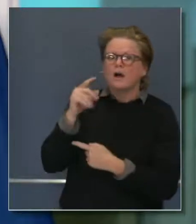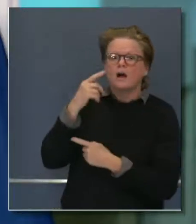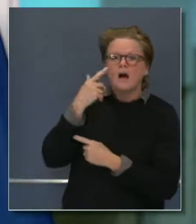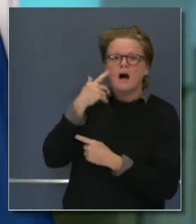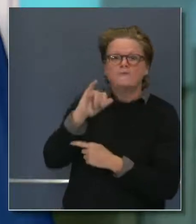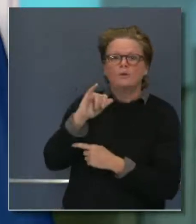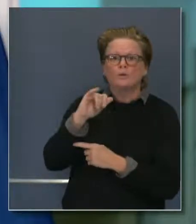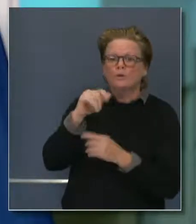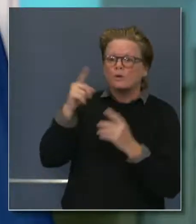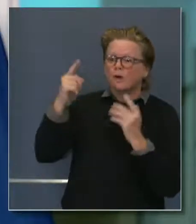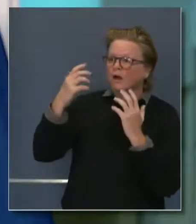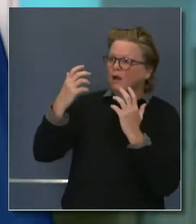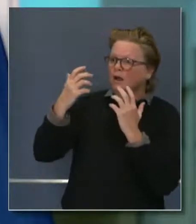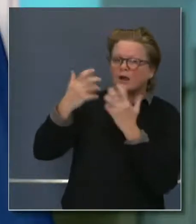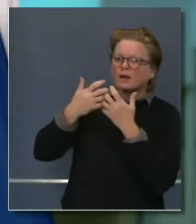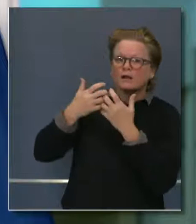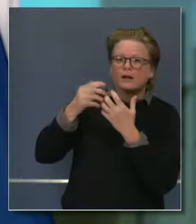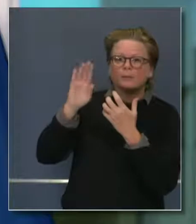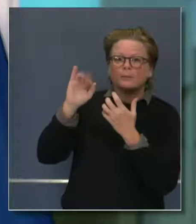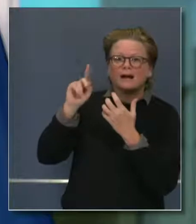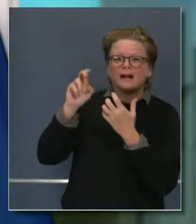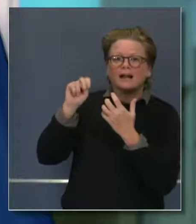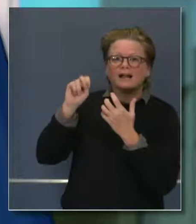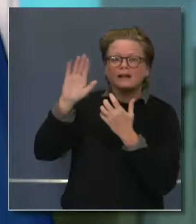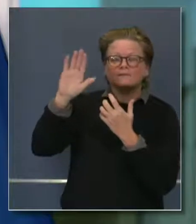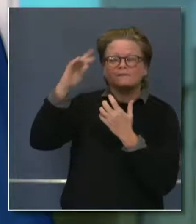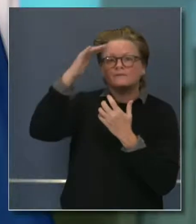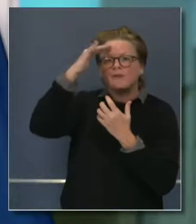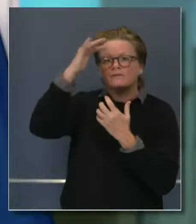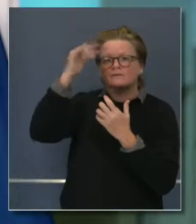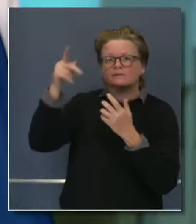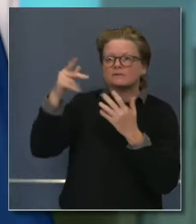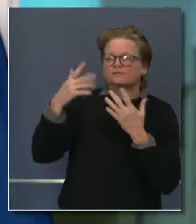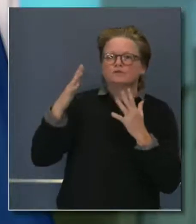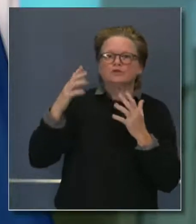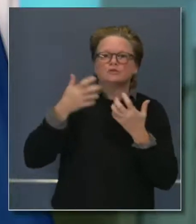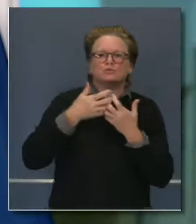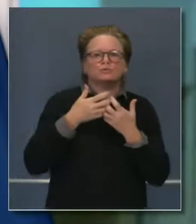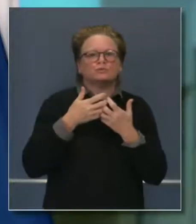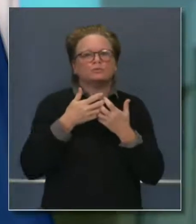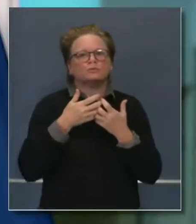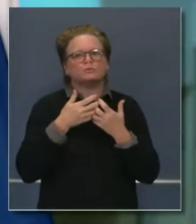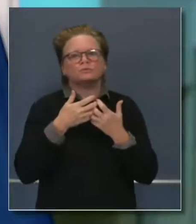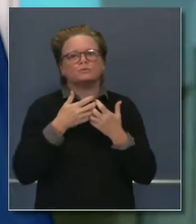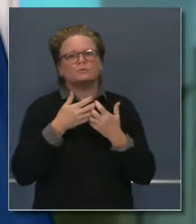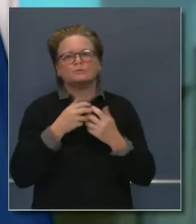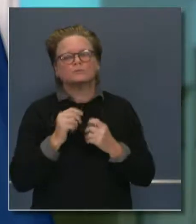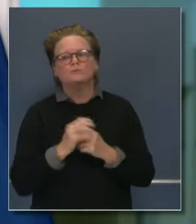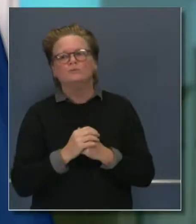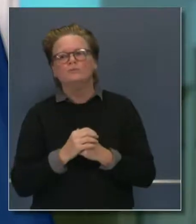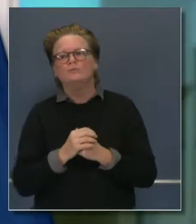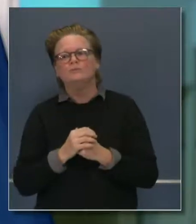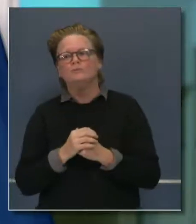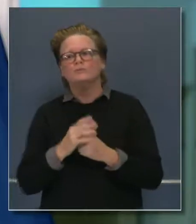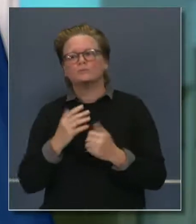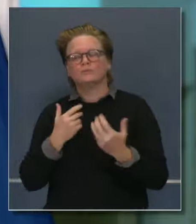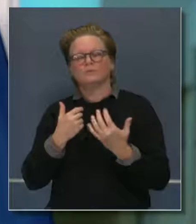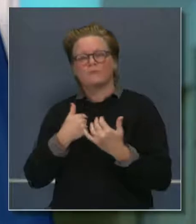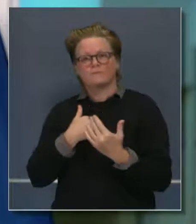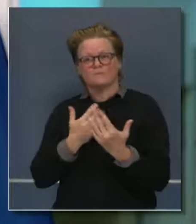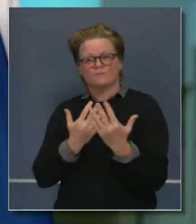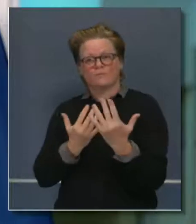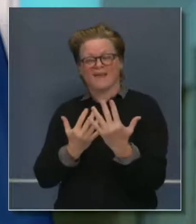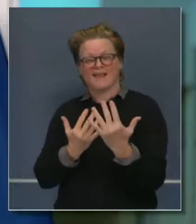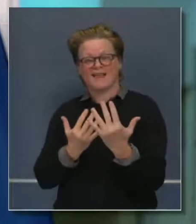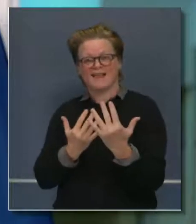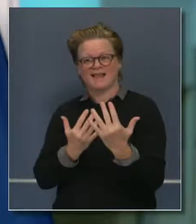it and to do so very efficiently and effectively. And we are not waiting for President Trump to